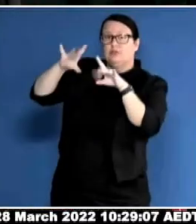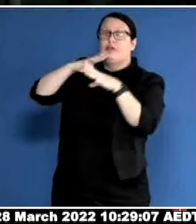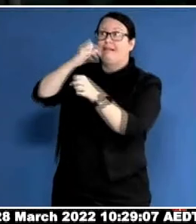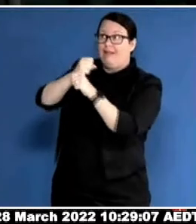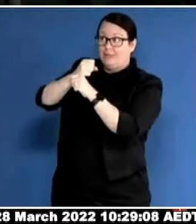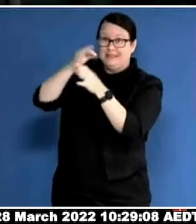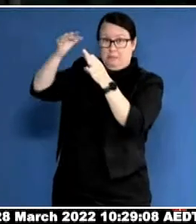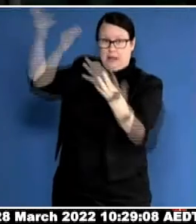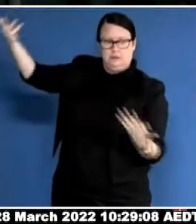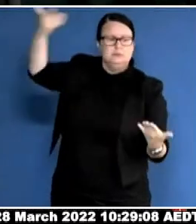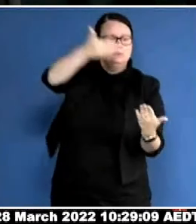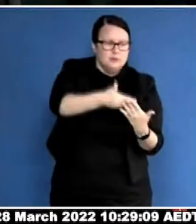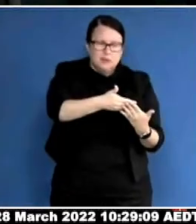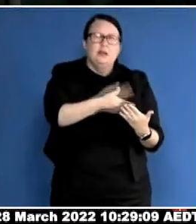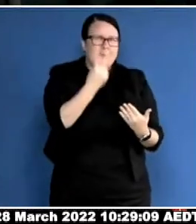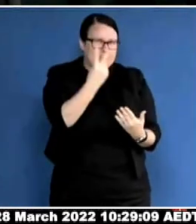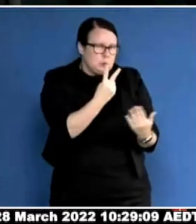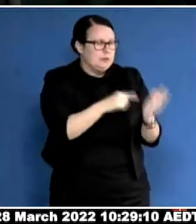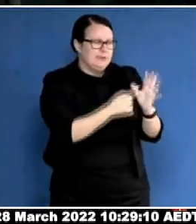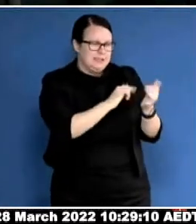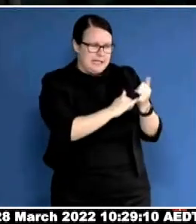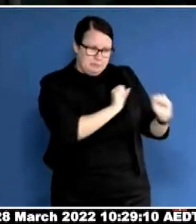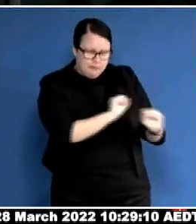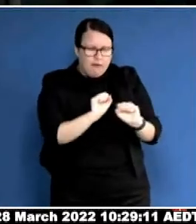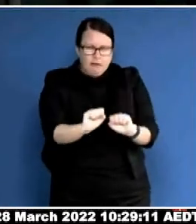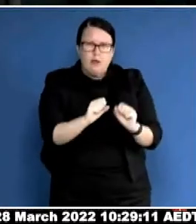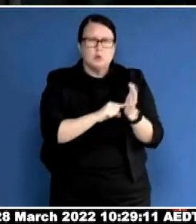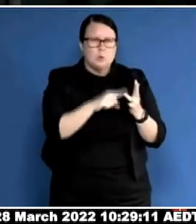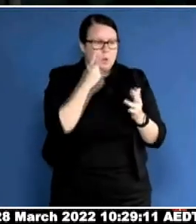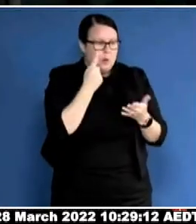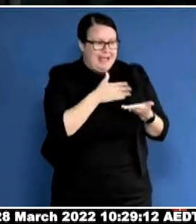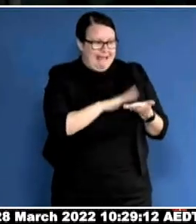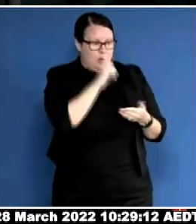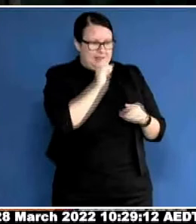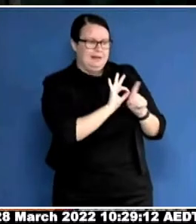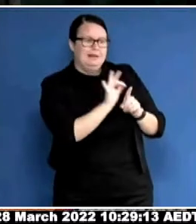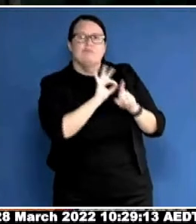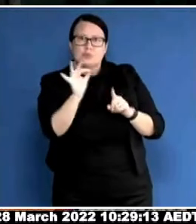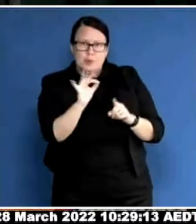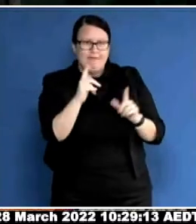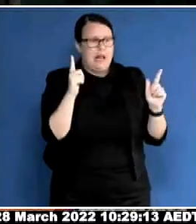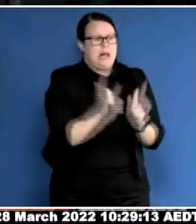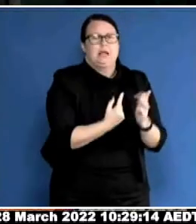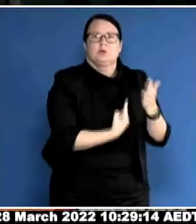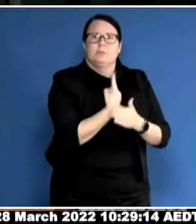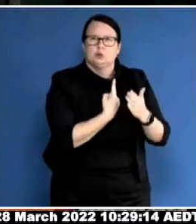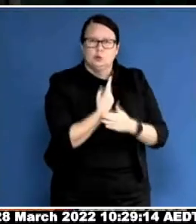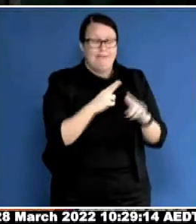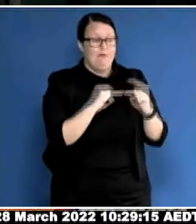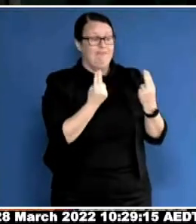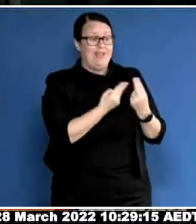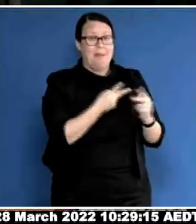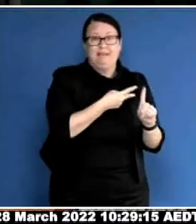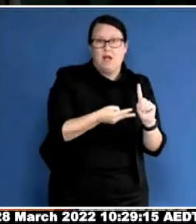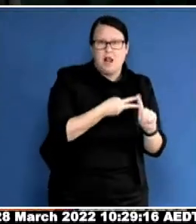some specific action plans to address family and sexual violence. Some of the